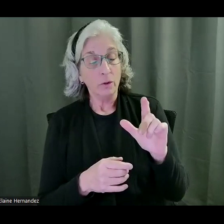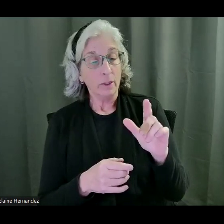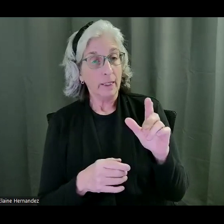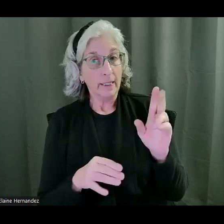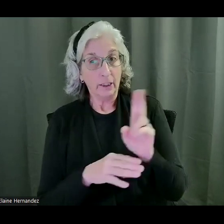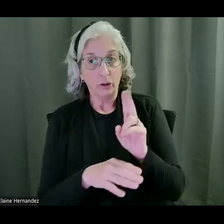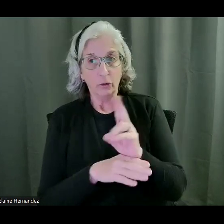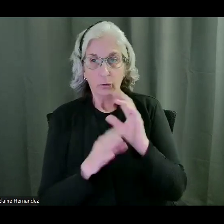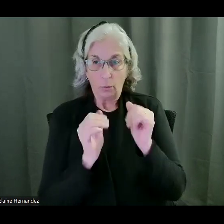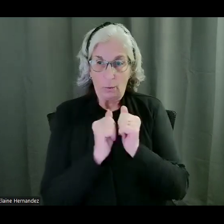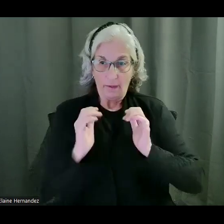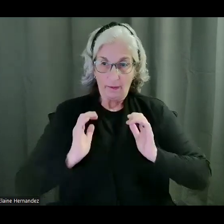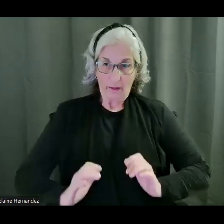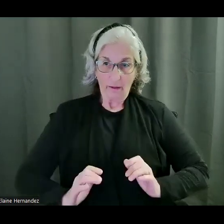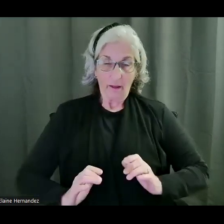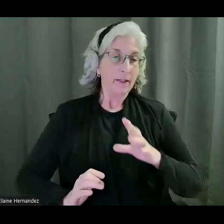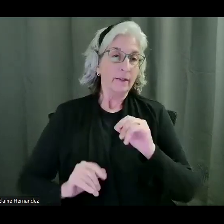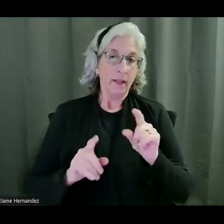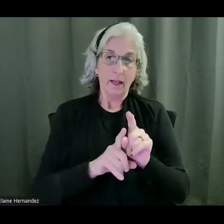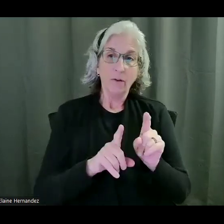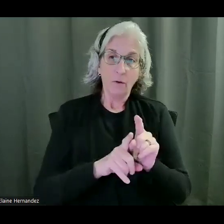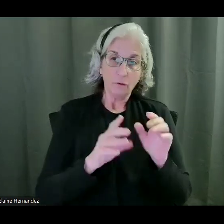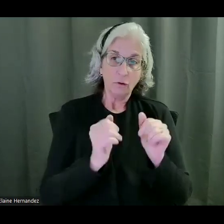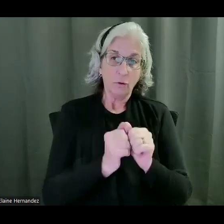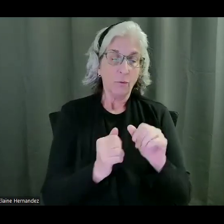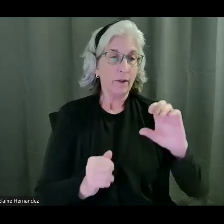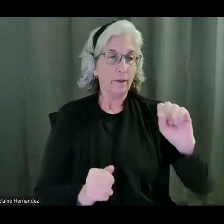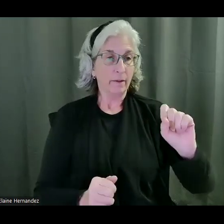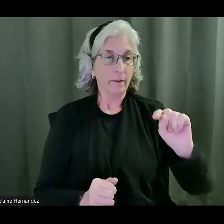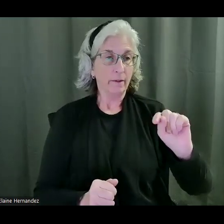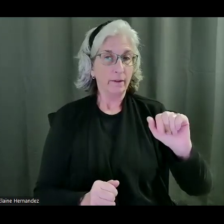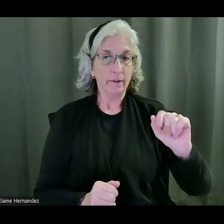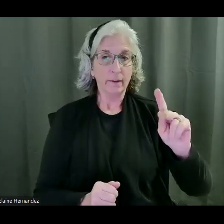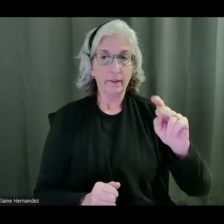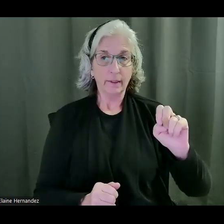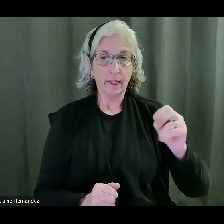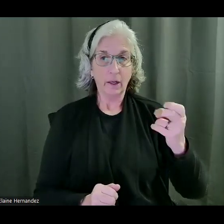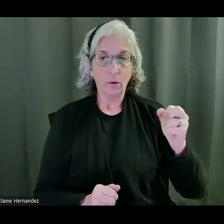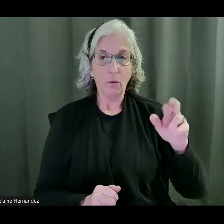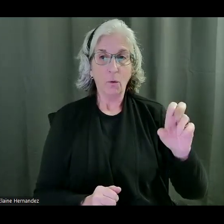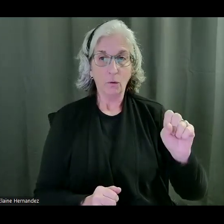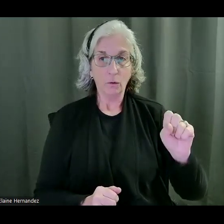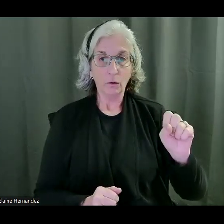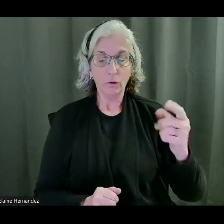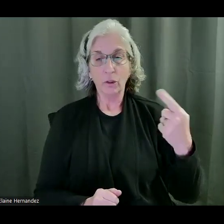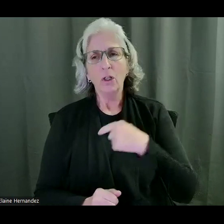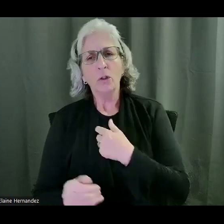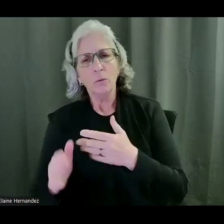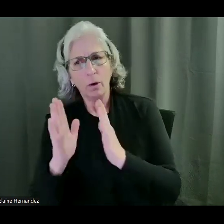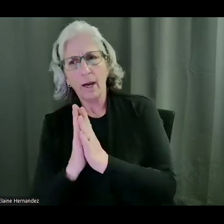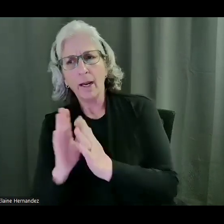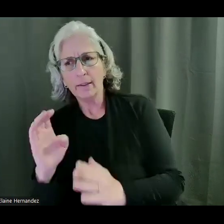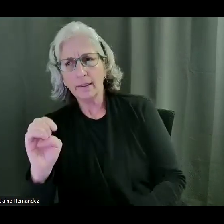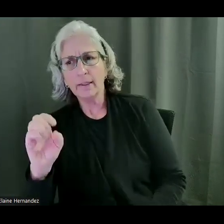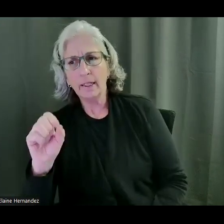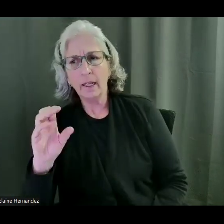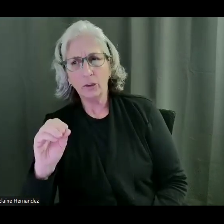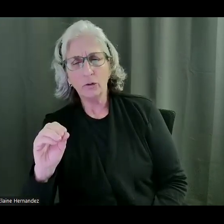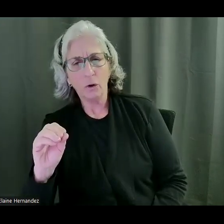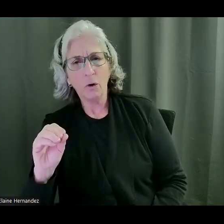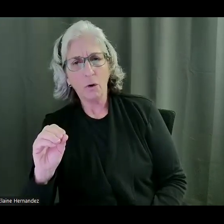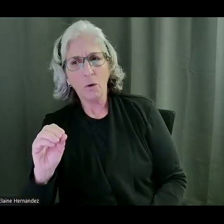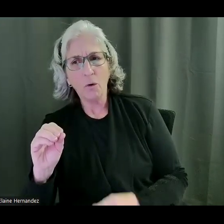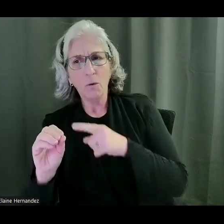Now, certainly, we're asking our ESO partners to use their judgment. We don't think that it would